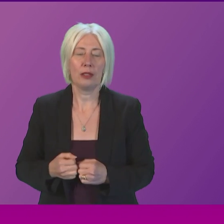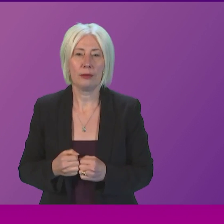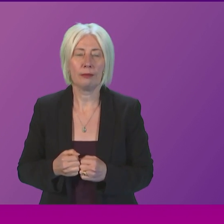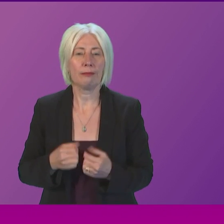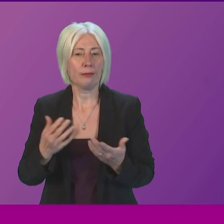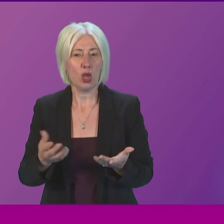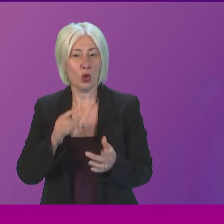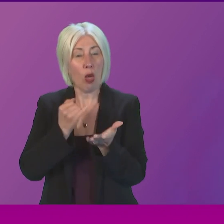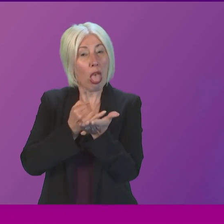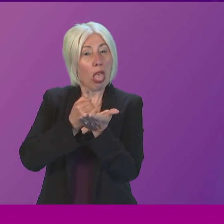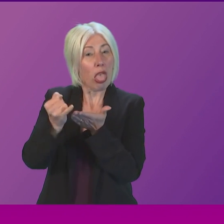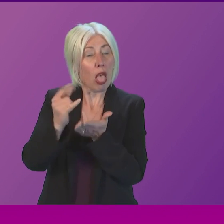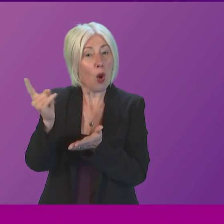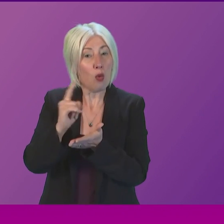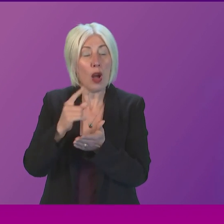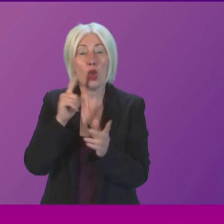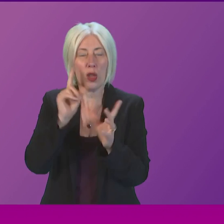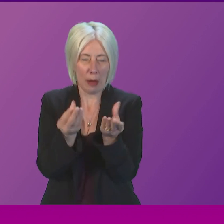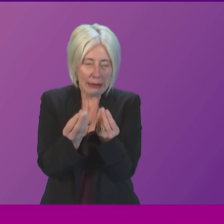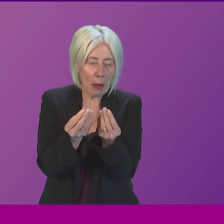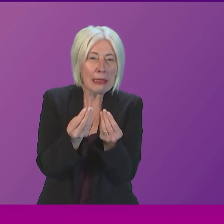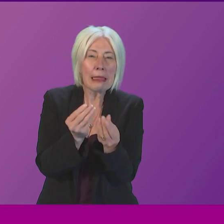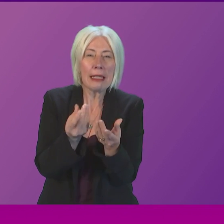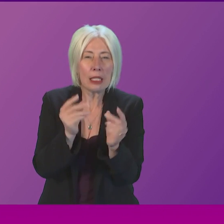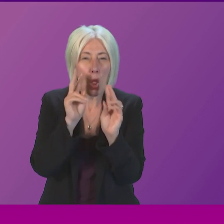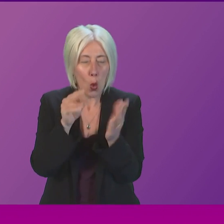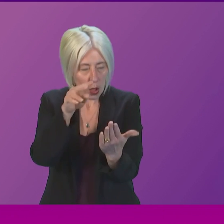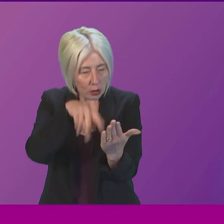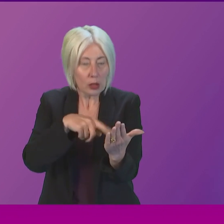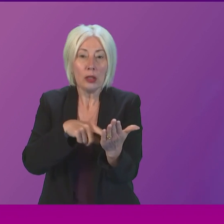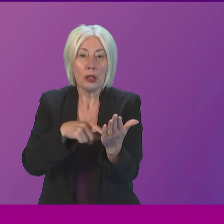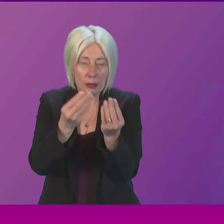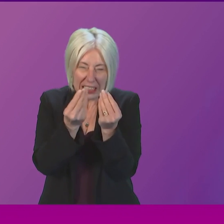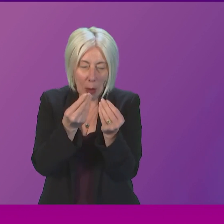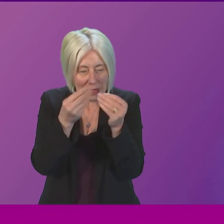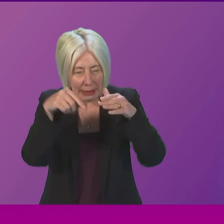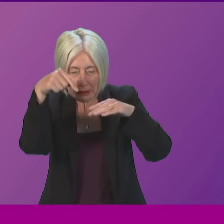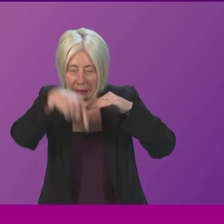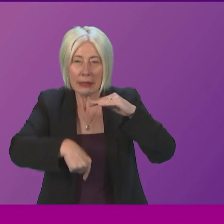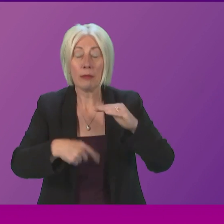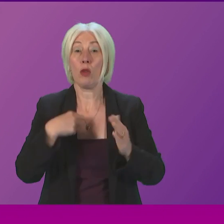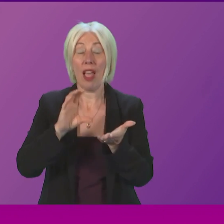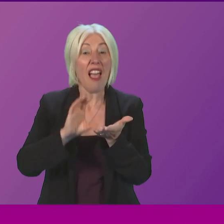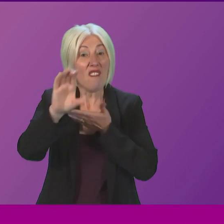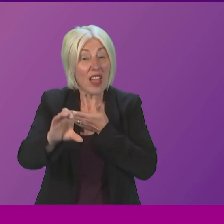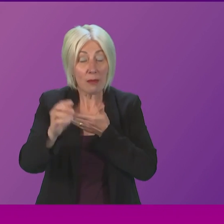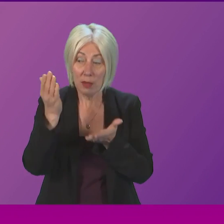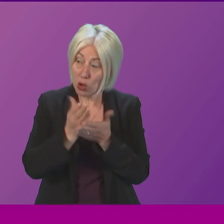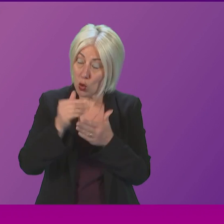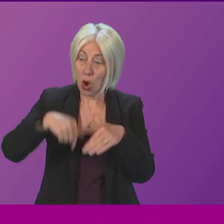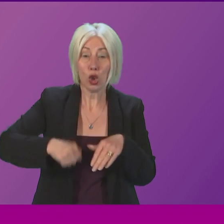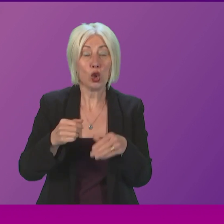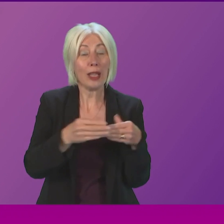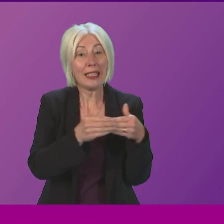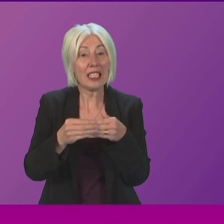Let's look at what he's opposing. He talks about substance. Let's look at the substance of what he is opposing. Investment to make Scotland a leader